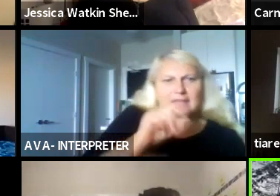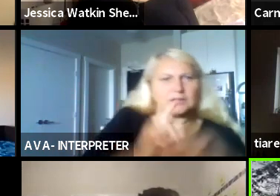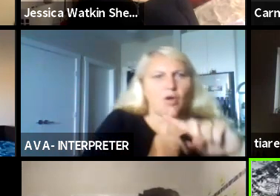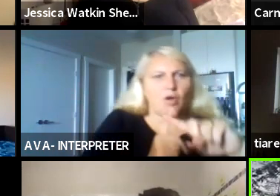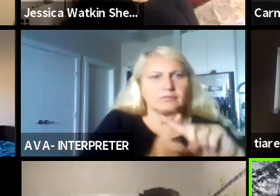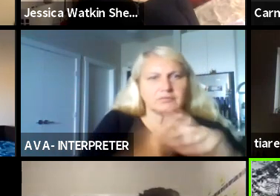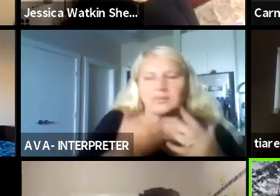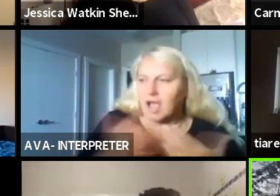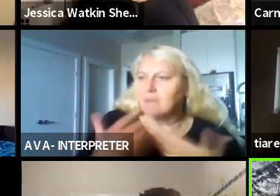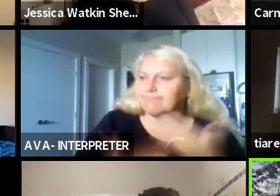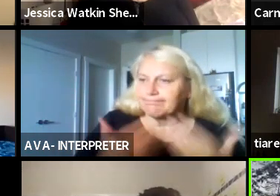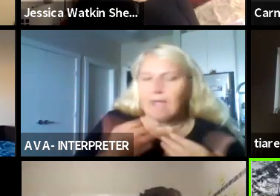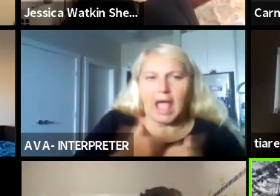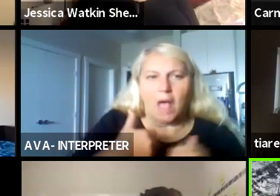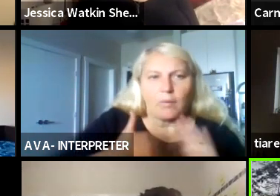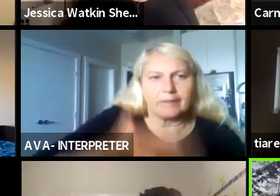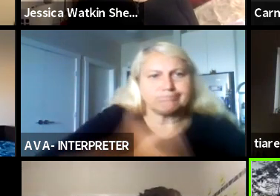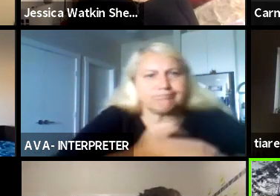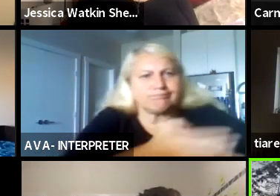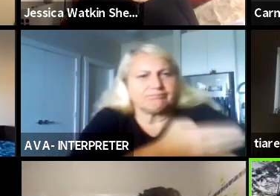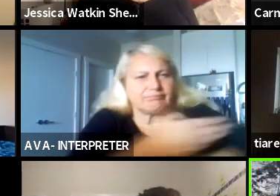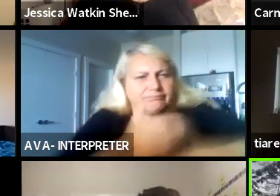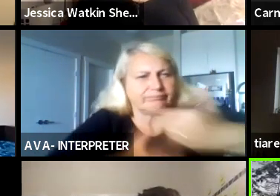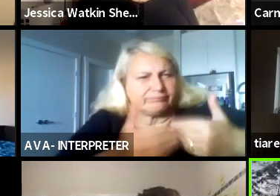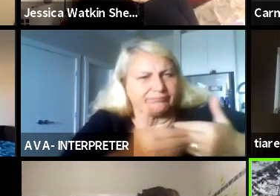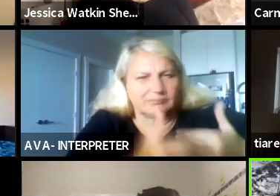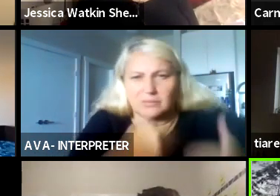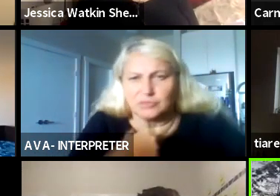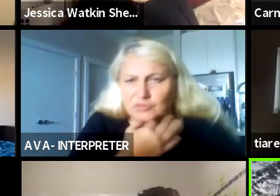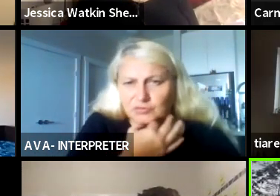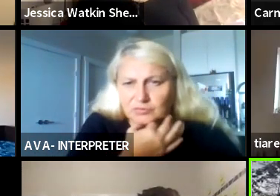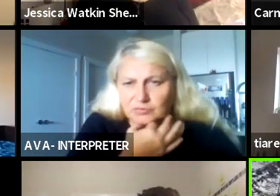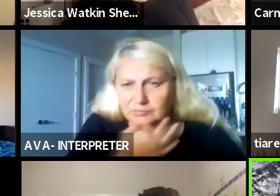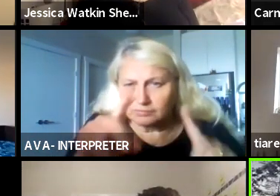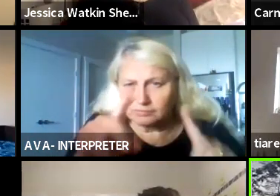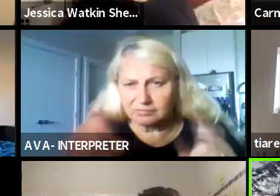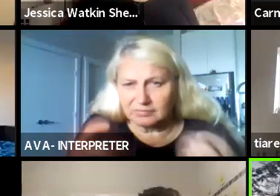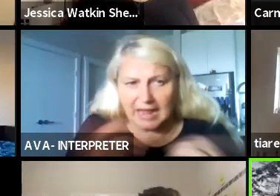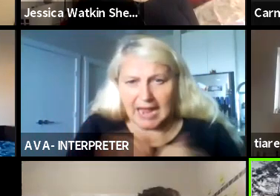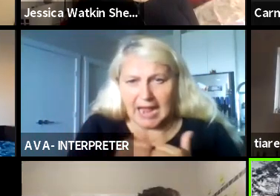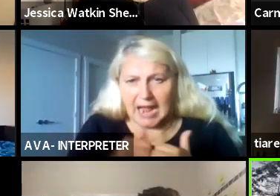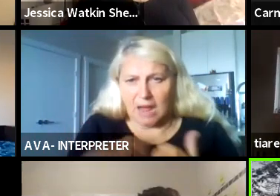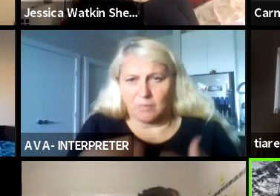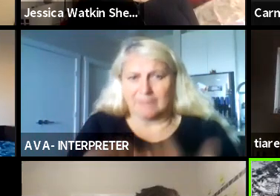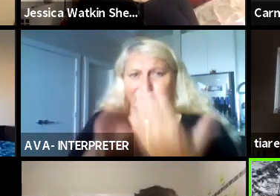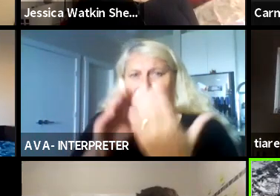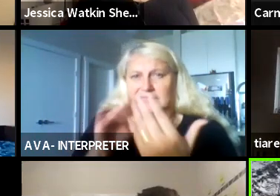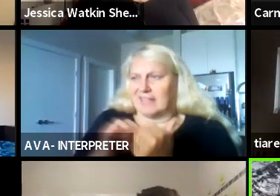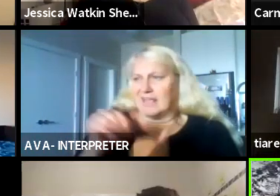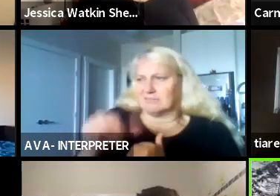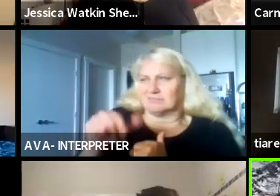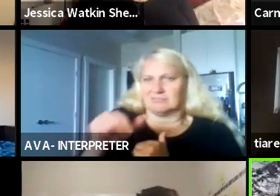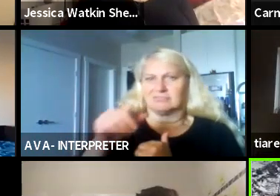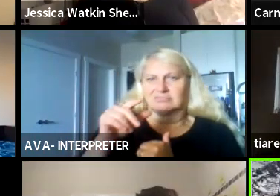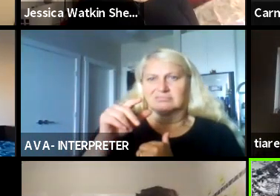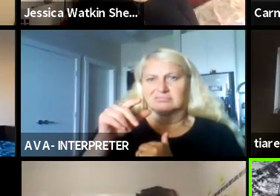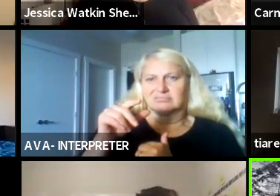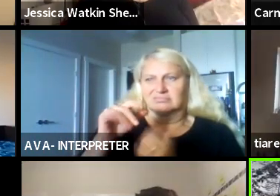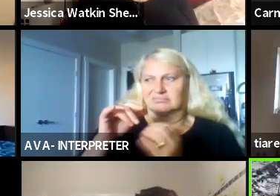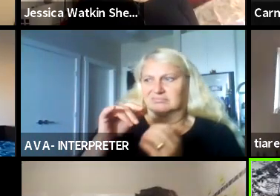for that, but I'm curious about it at it as a way of addressing microaggressions and macroaggressions.